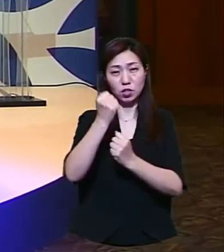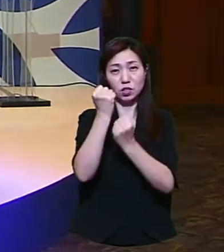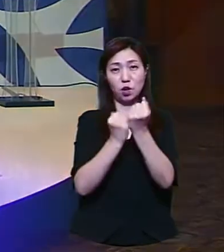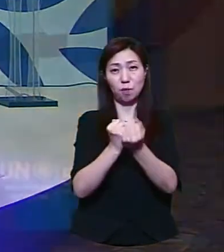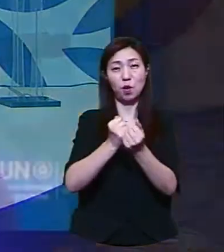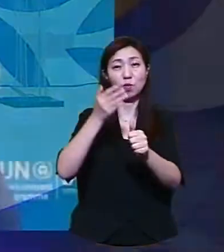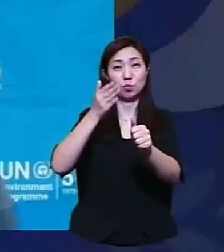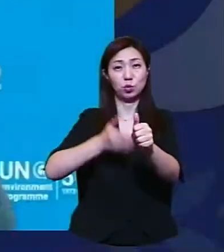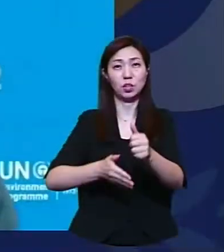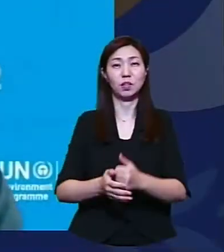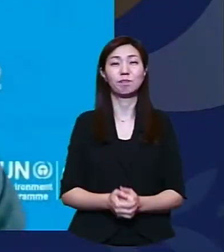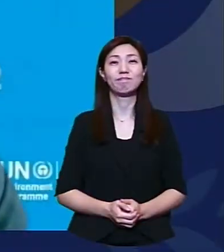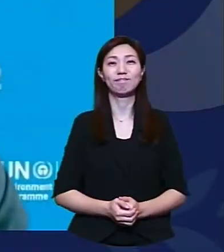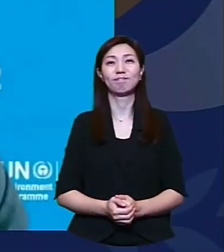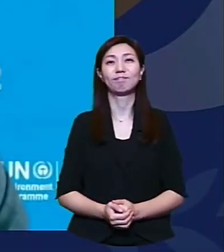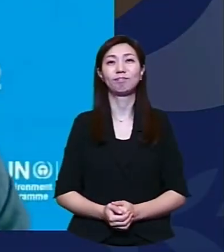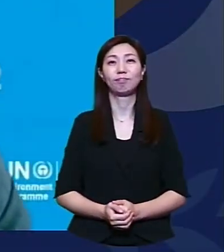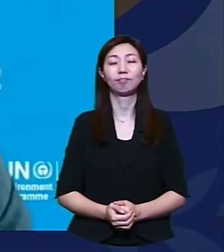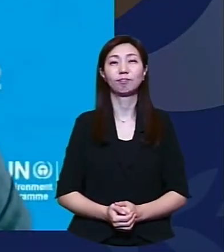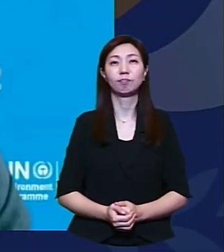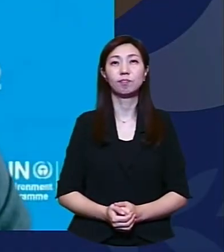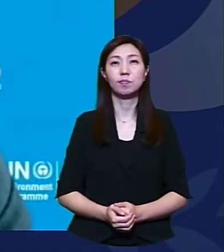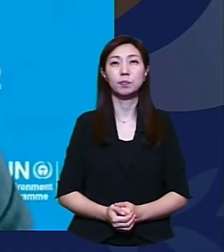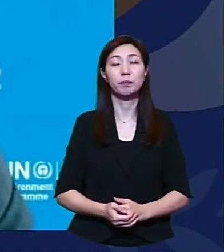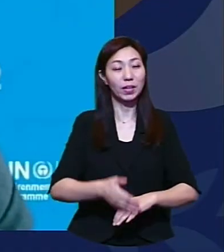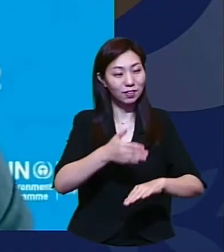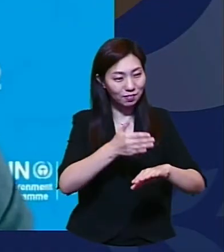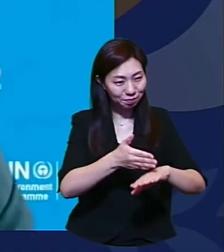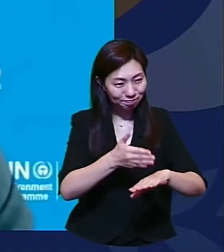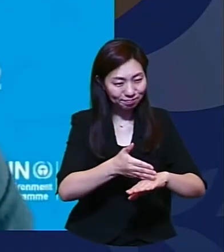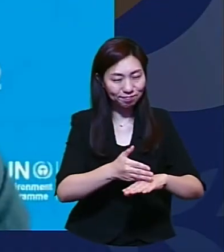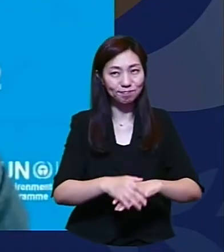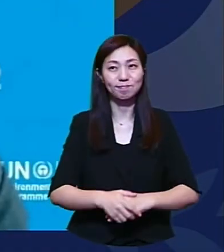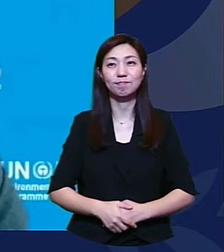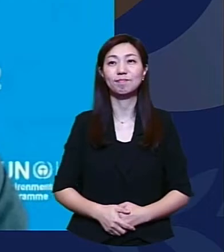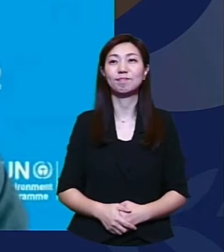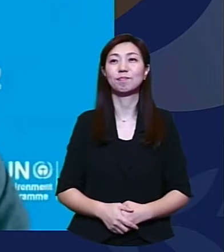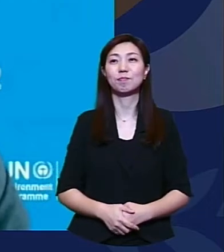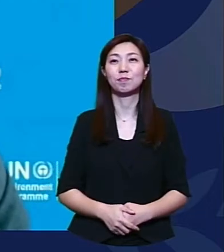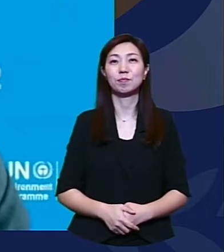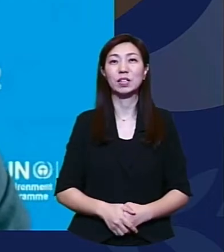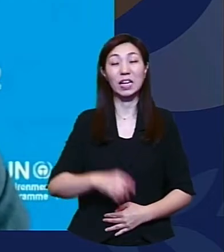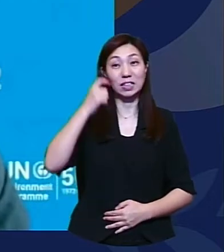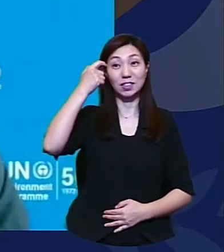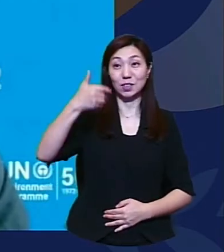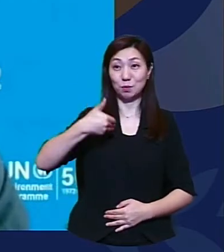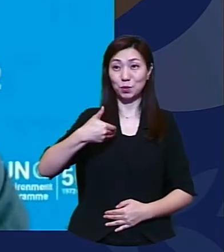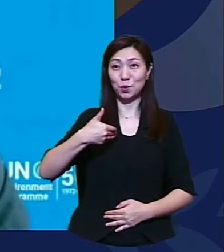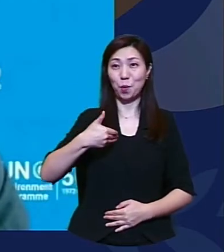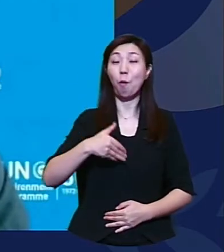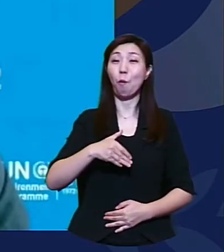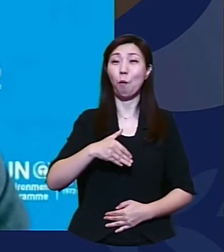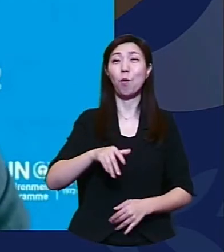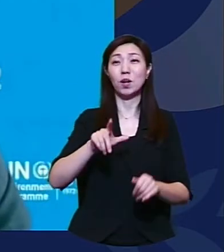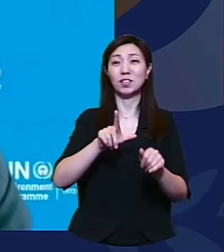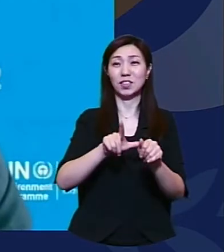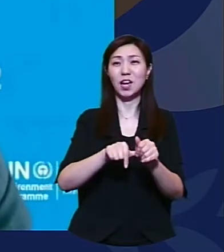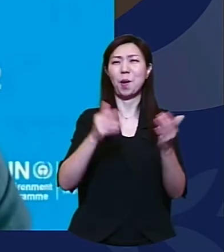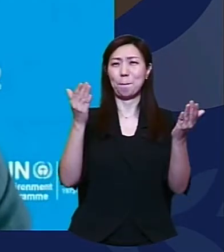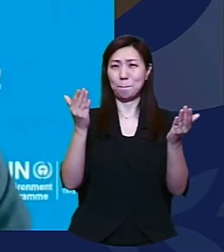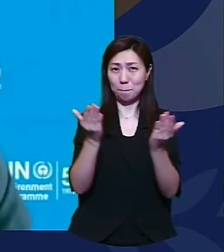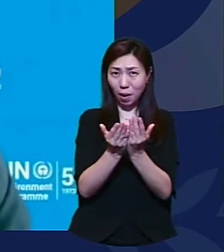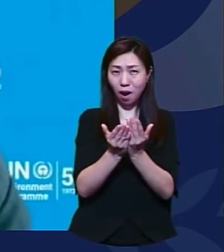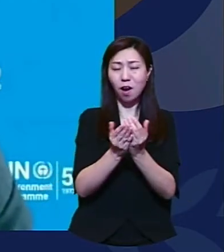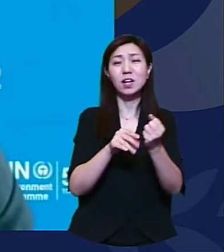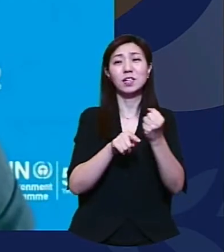Thank you, Professor Jang. Your question is quite timely and relevant for